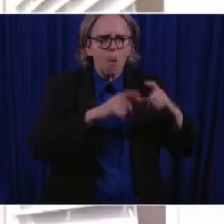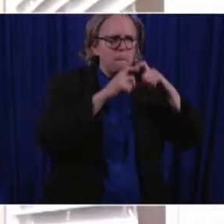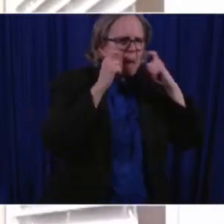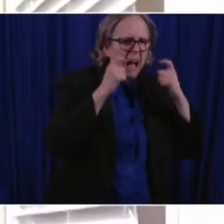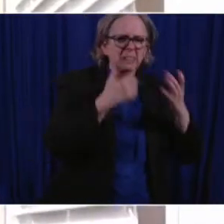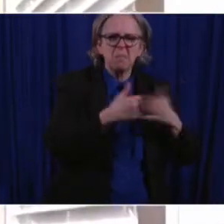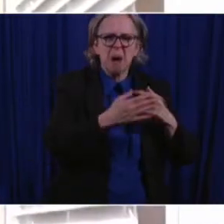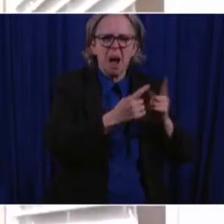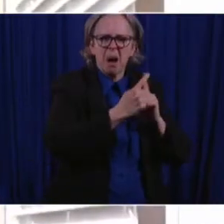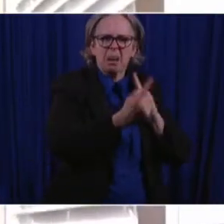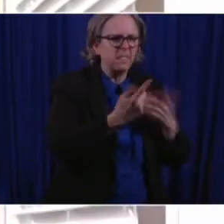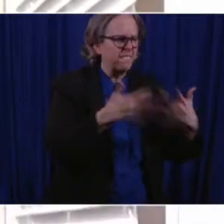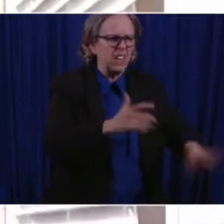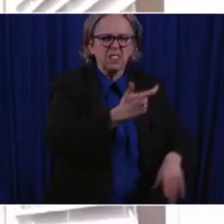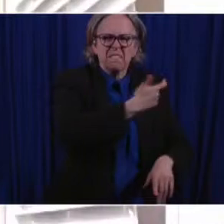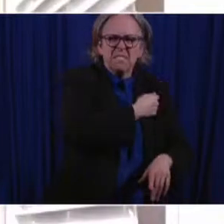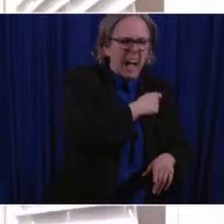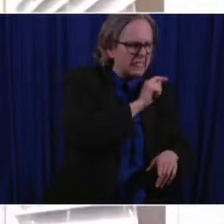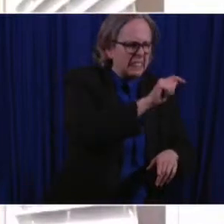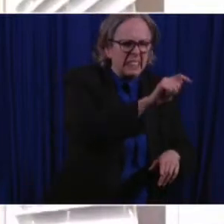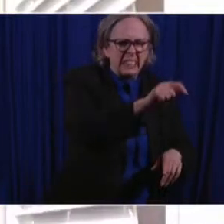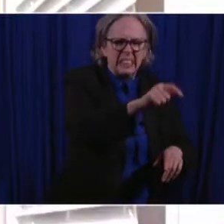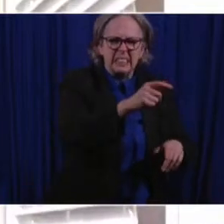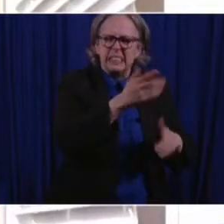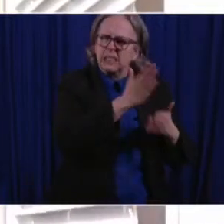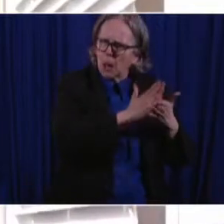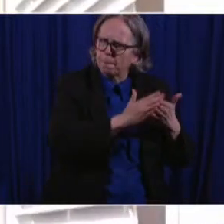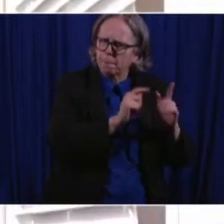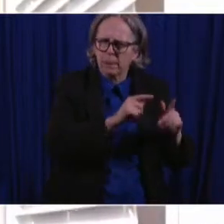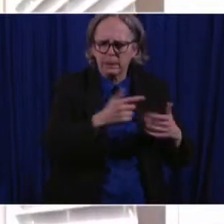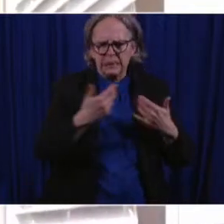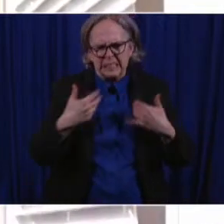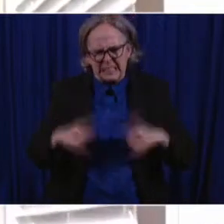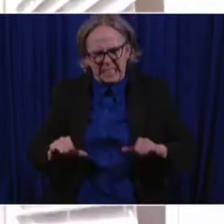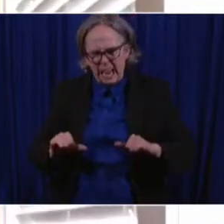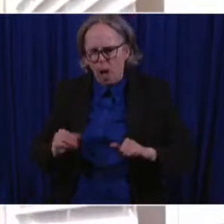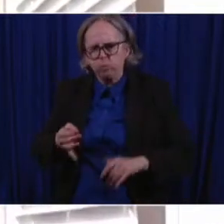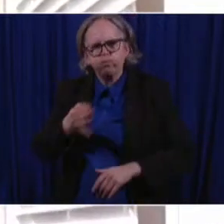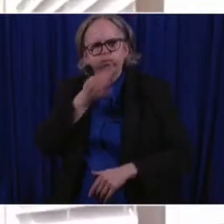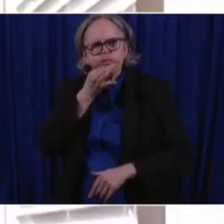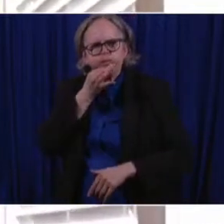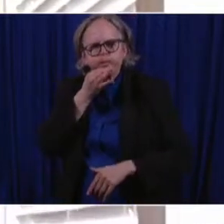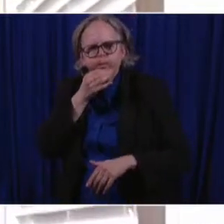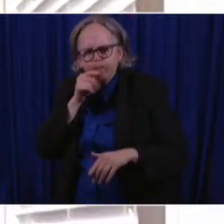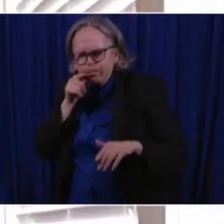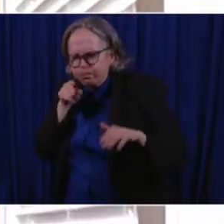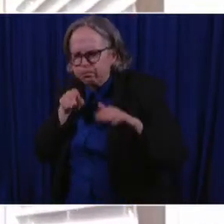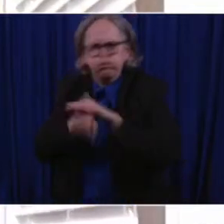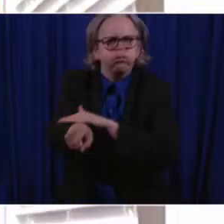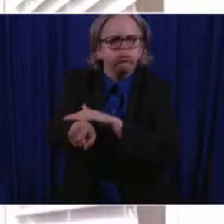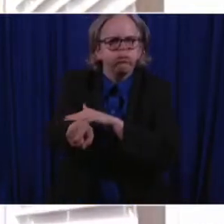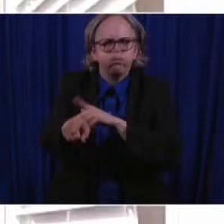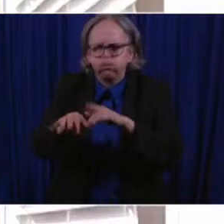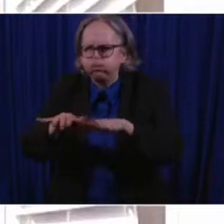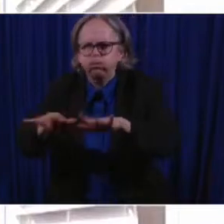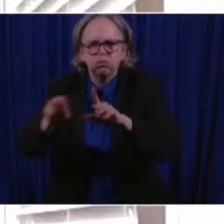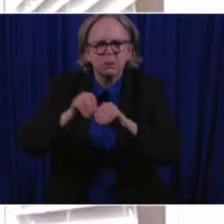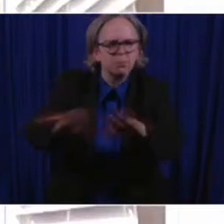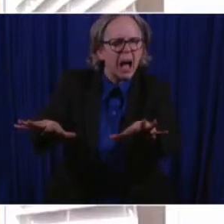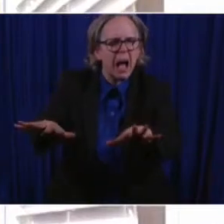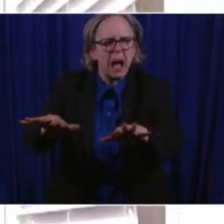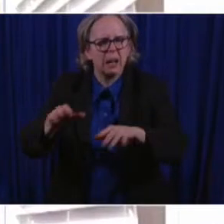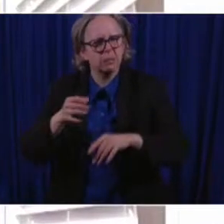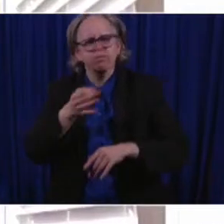becomes ever more important. Candidly, I and many other physicians and people in the medical field